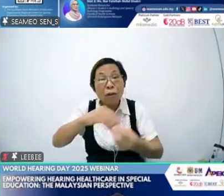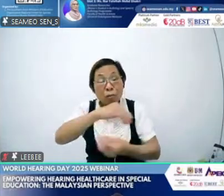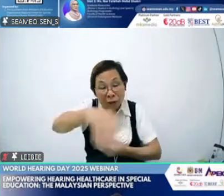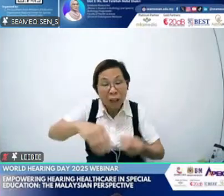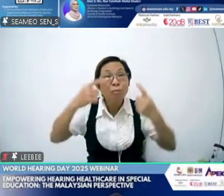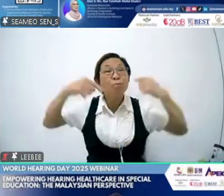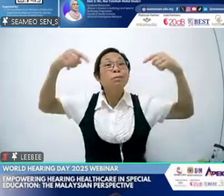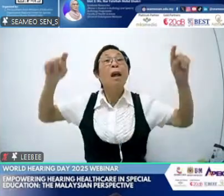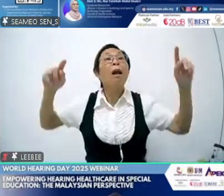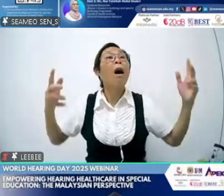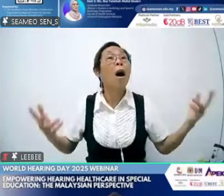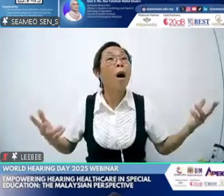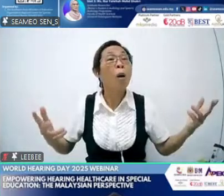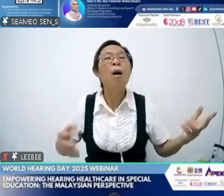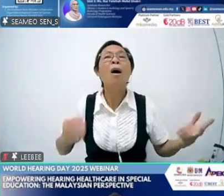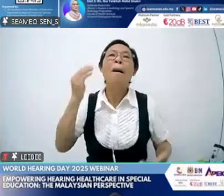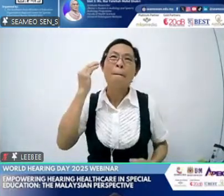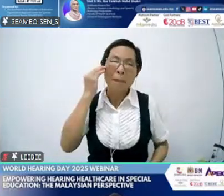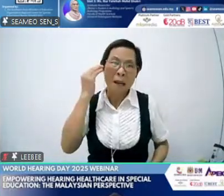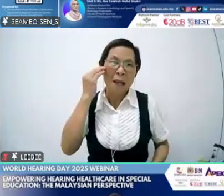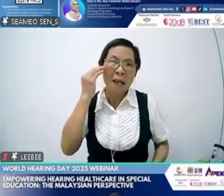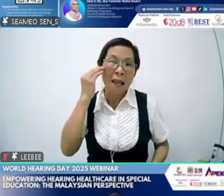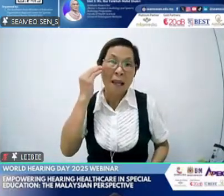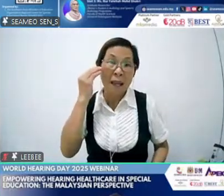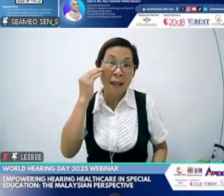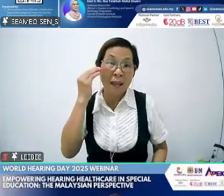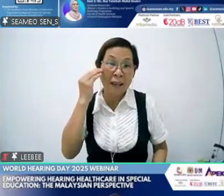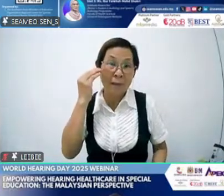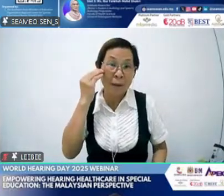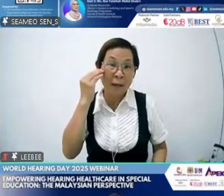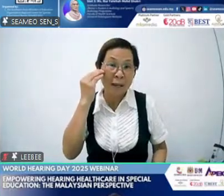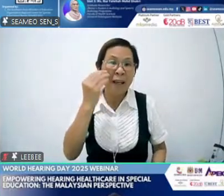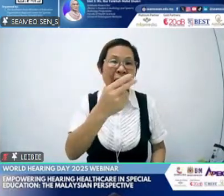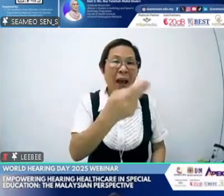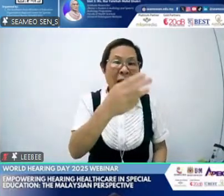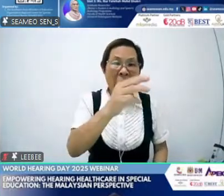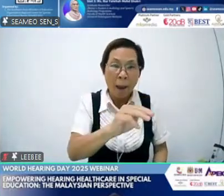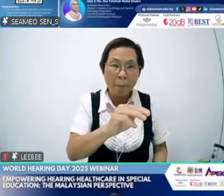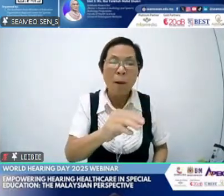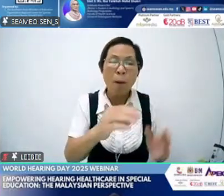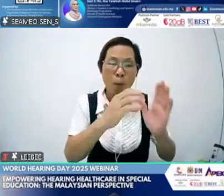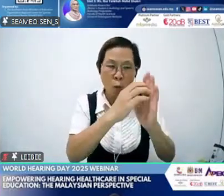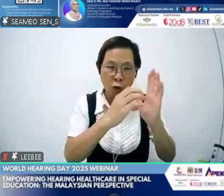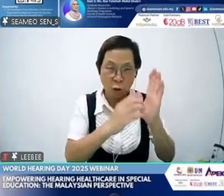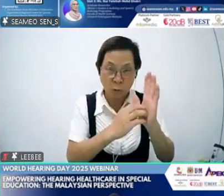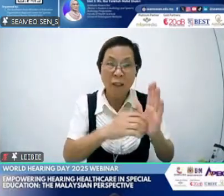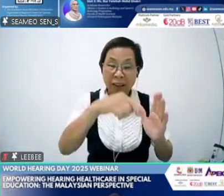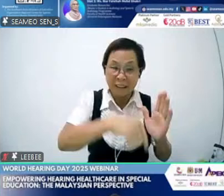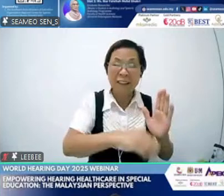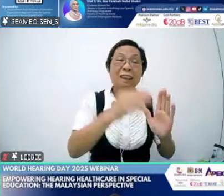That's where the Malay hearing aid management module comes in. This module